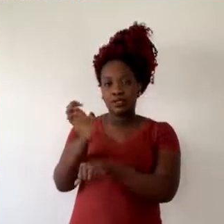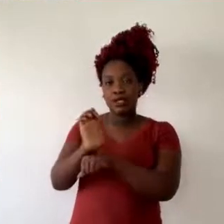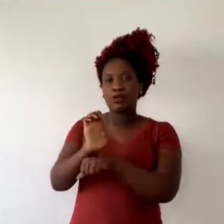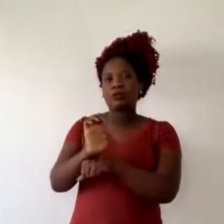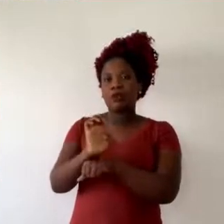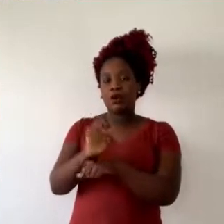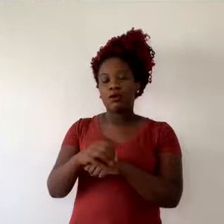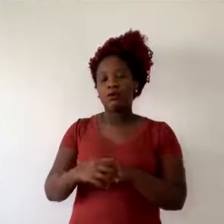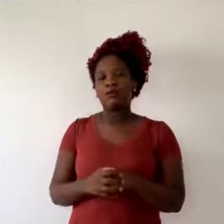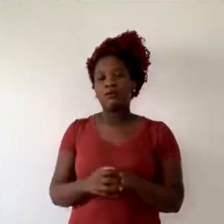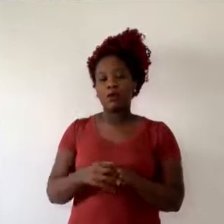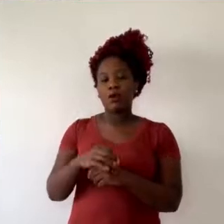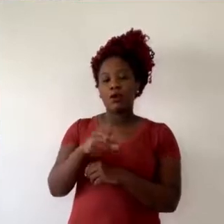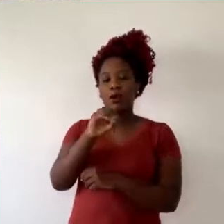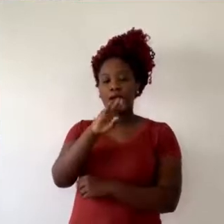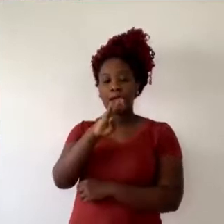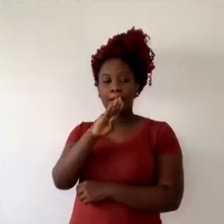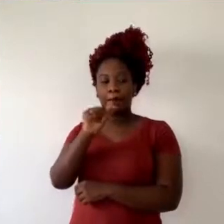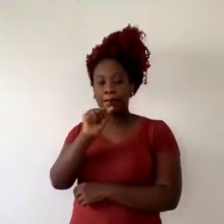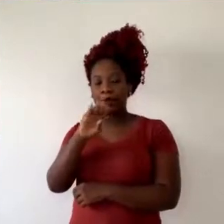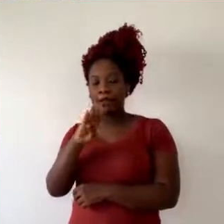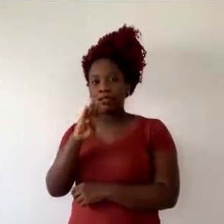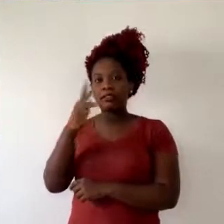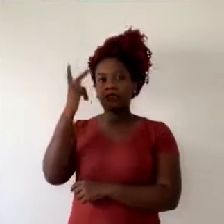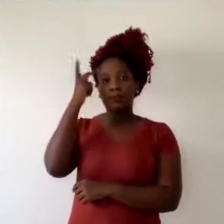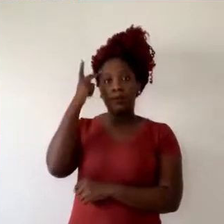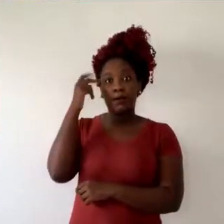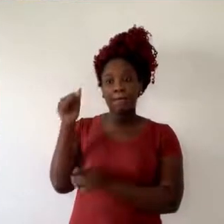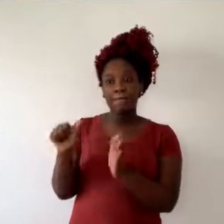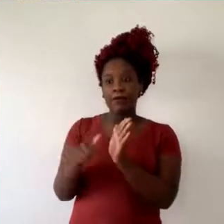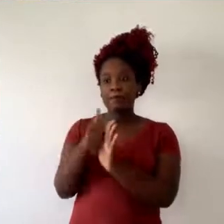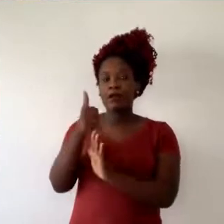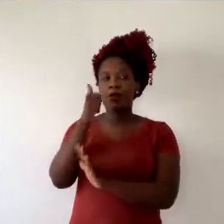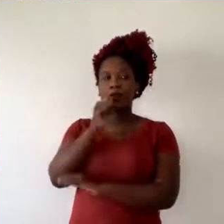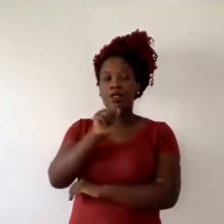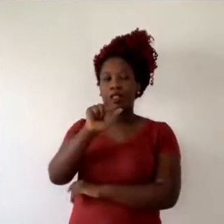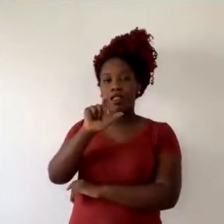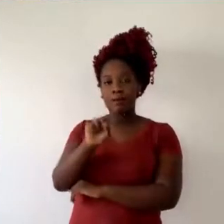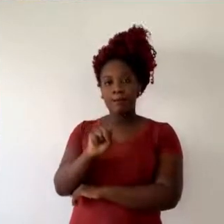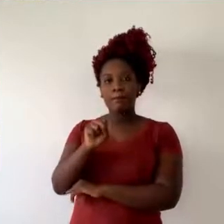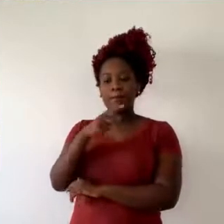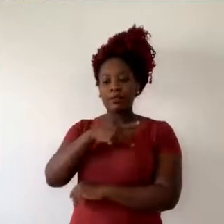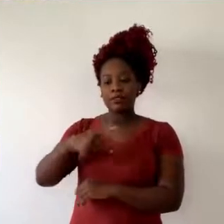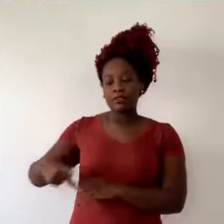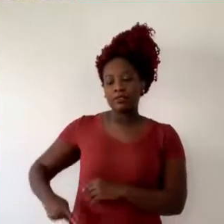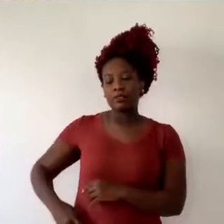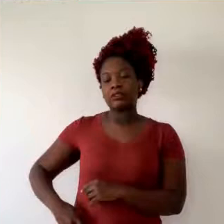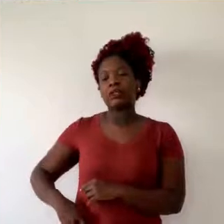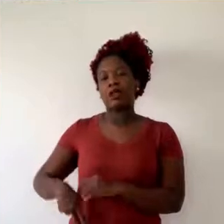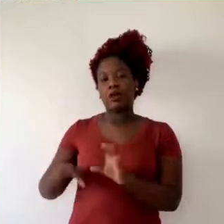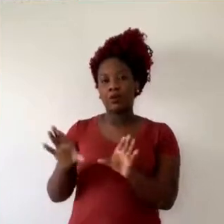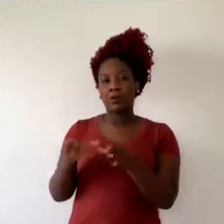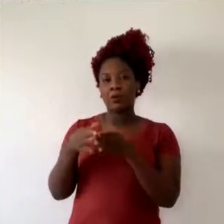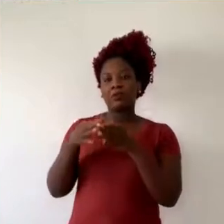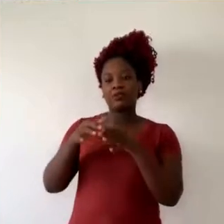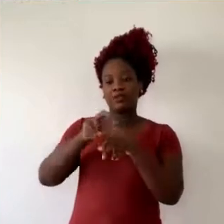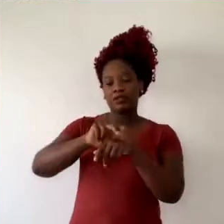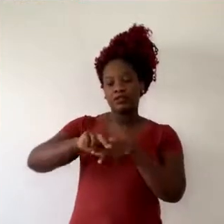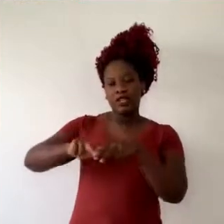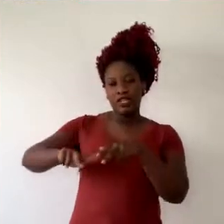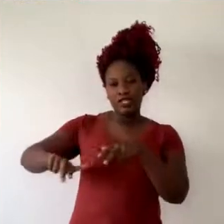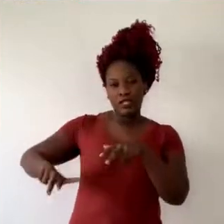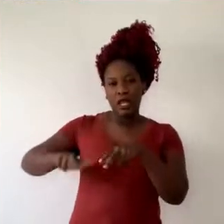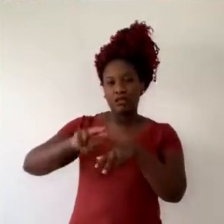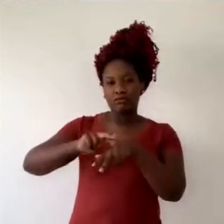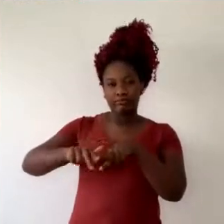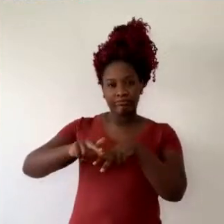in São Paulo. She was the first lesbian to provide, to be the president of the Committee